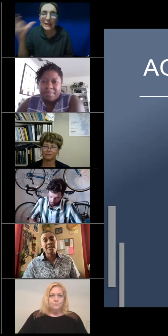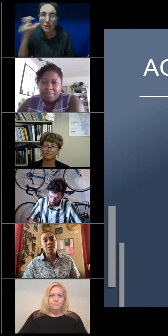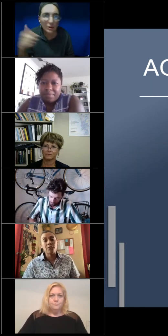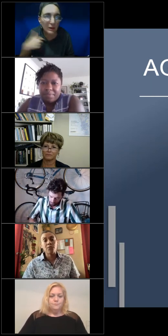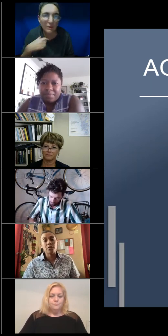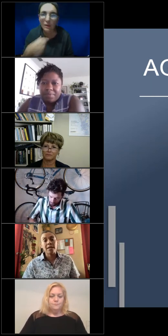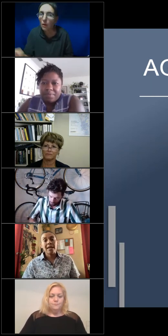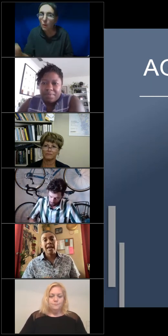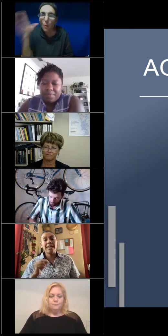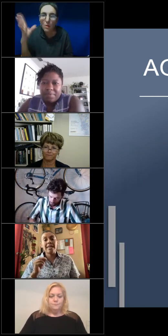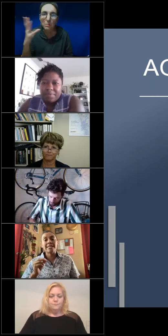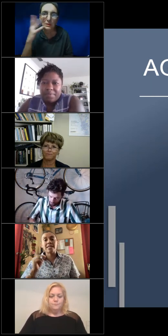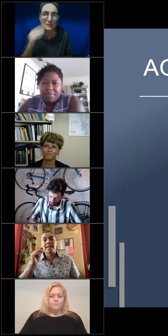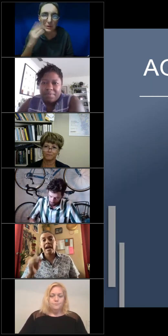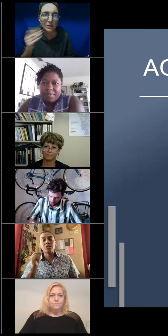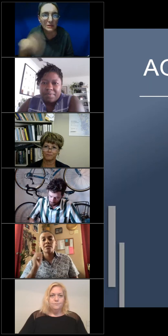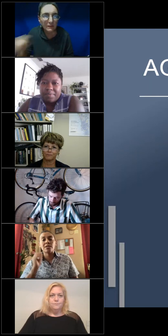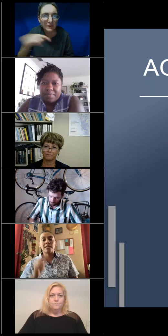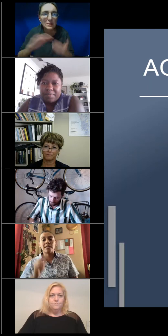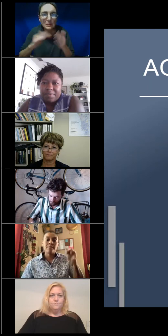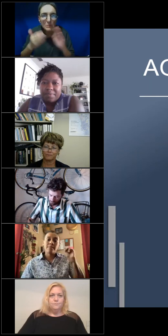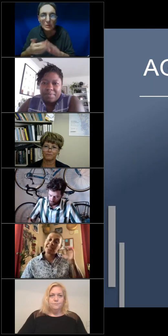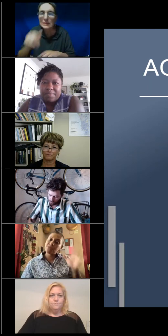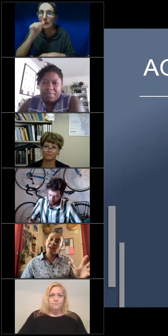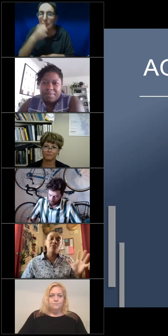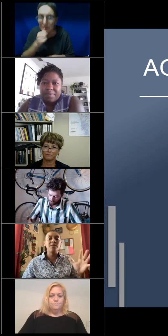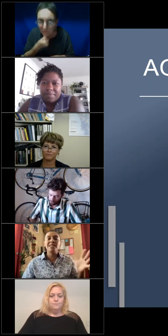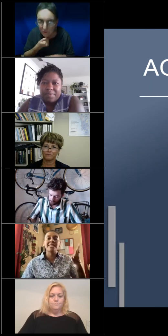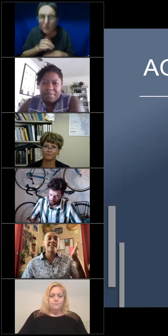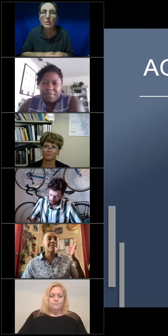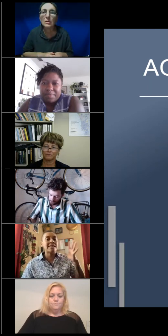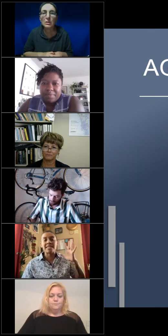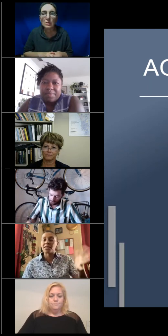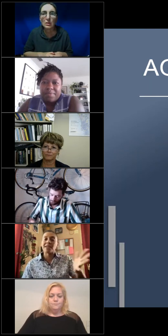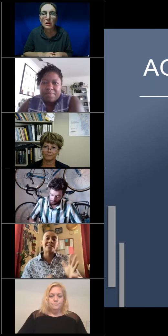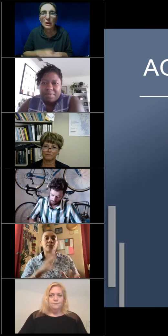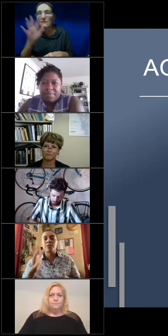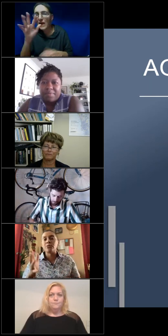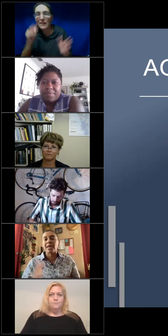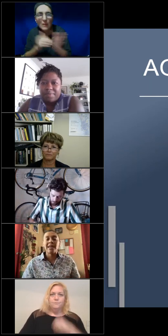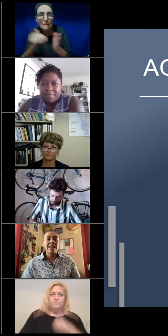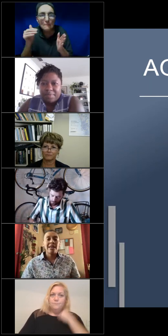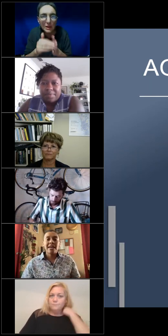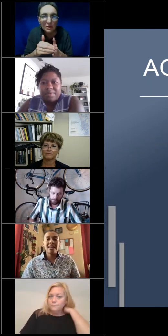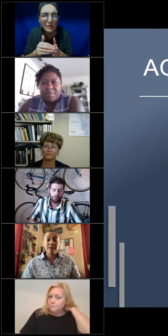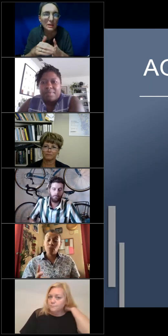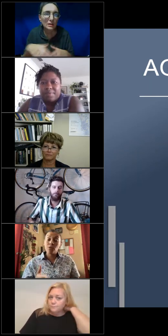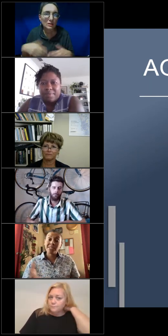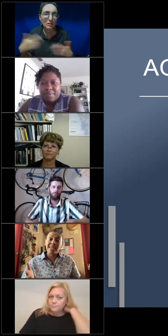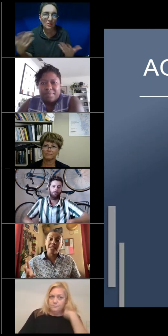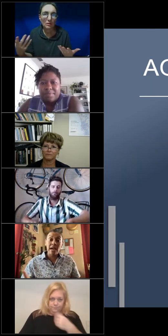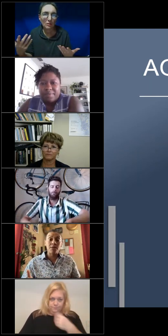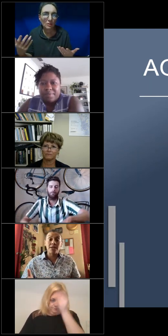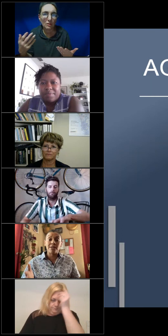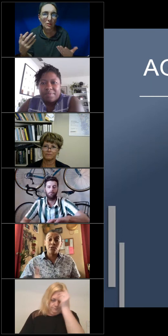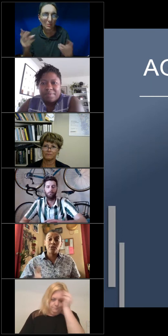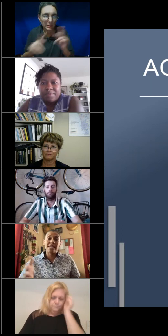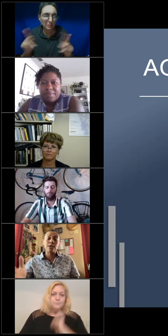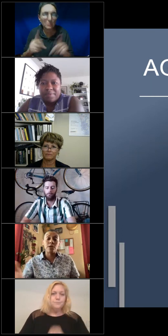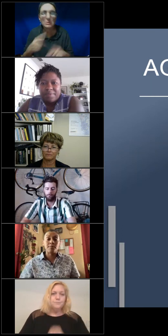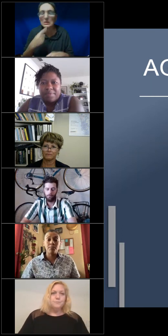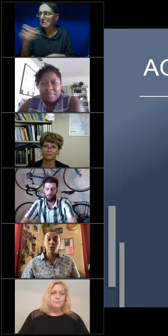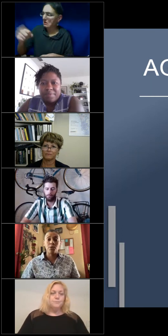communities have suffered. And it's like, actually, it's 5 million that it's going to cost us if we do that. And we're saying, yeah, but